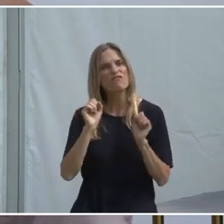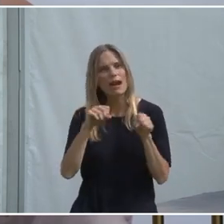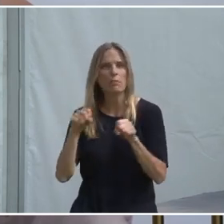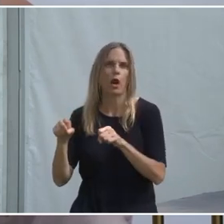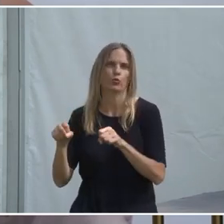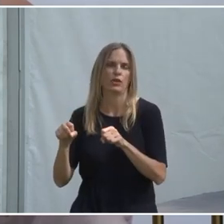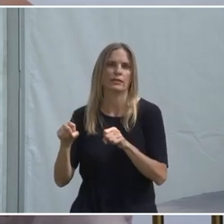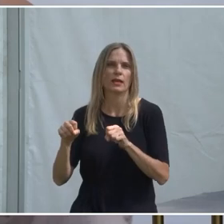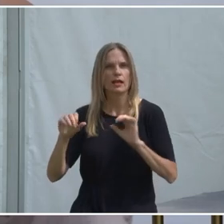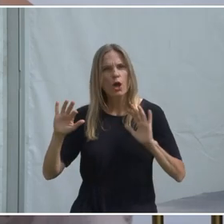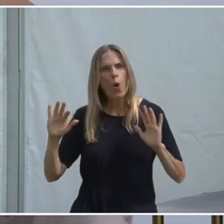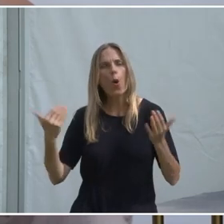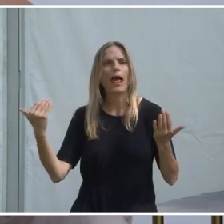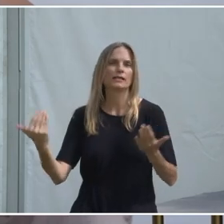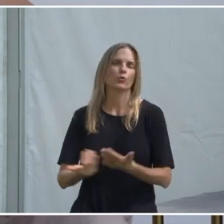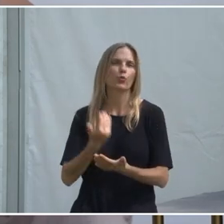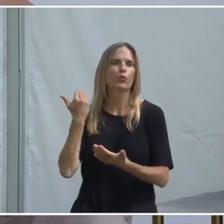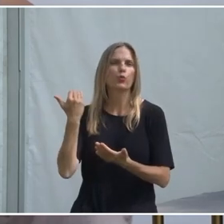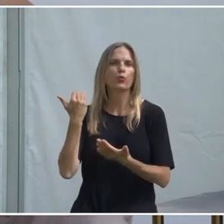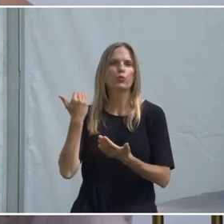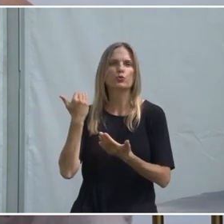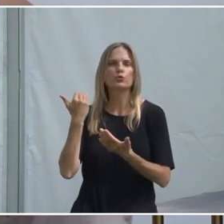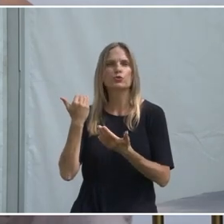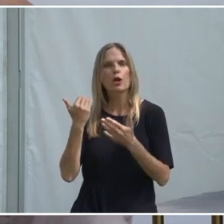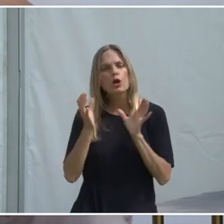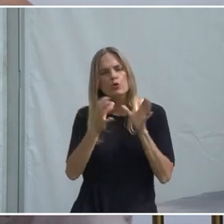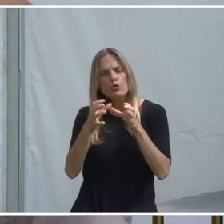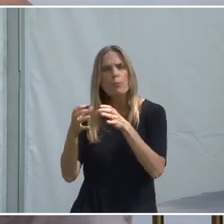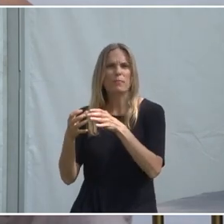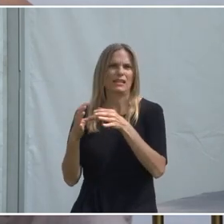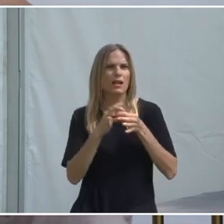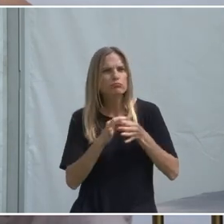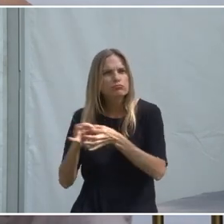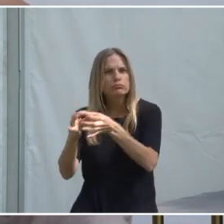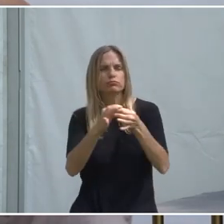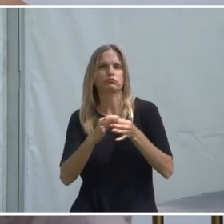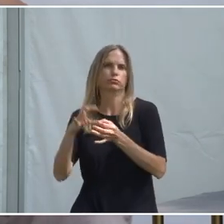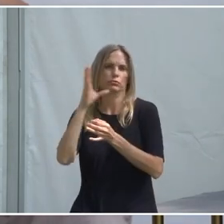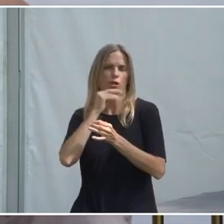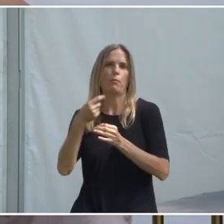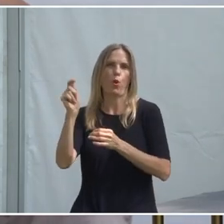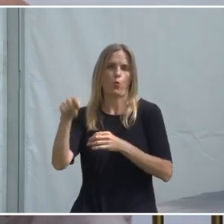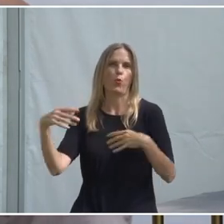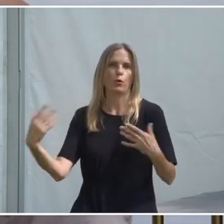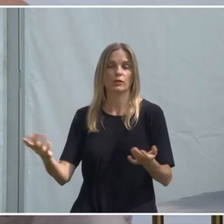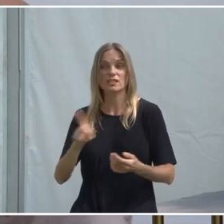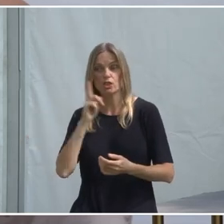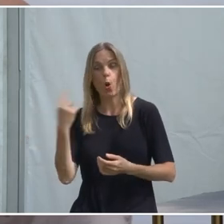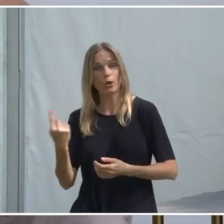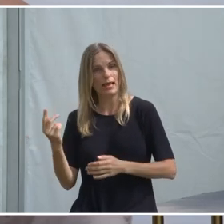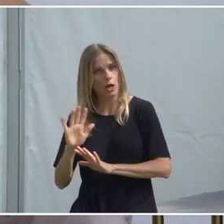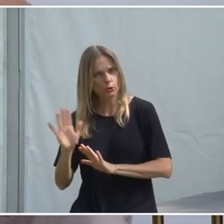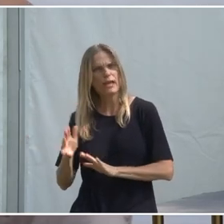opportunities to create new kind of communities for people, not only young people, but for people, because we have